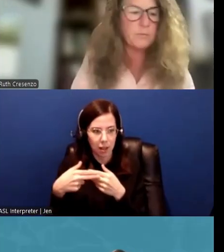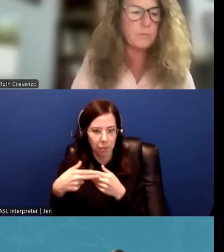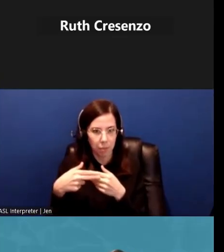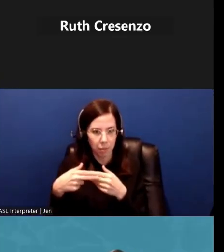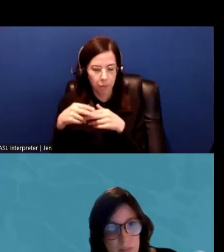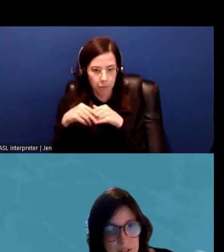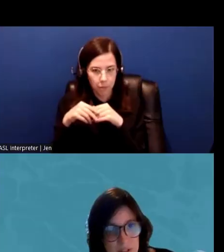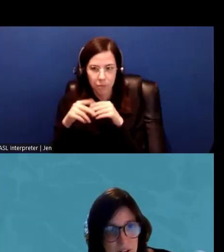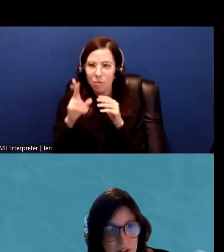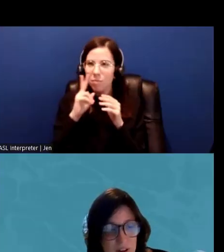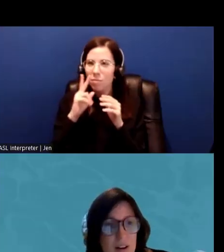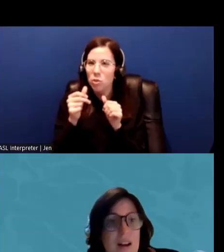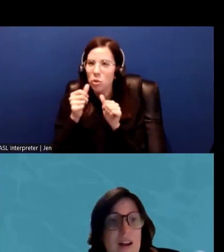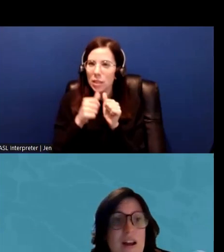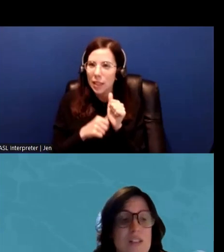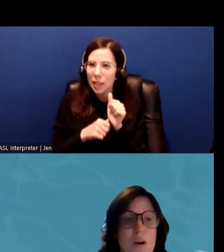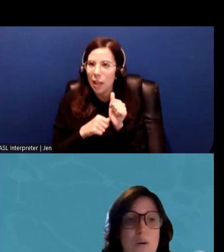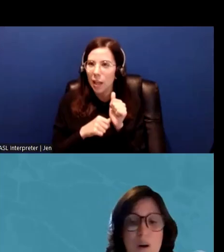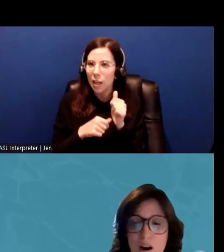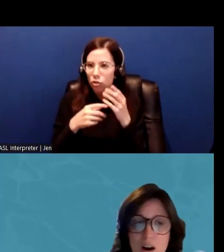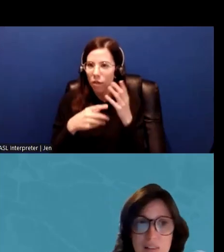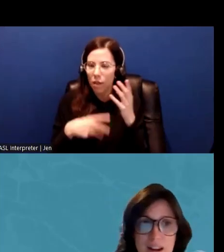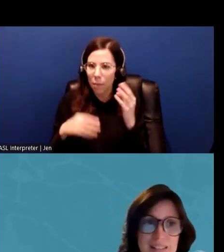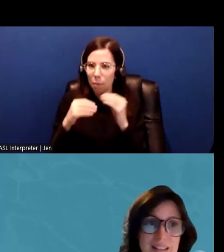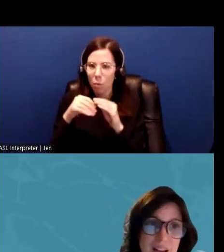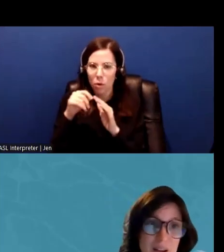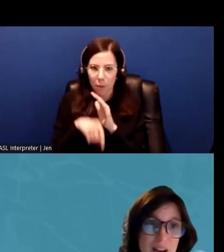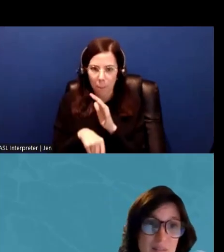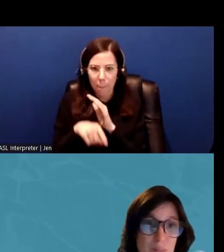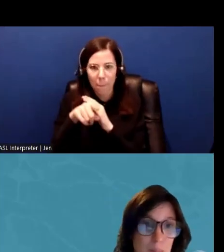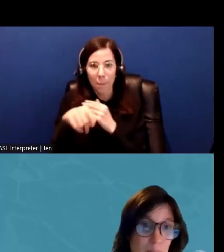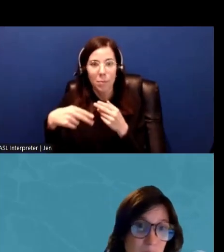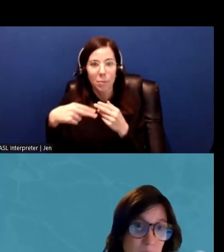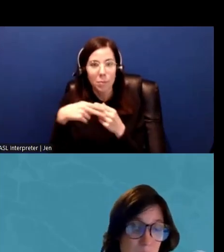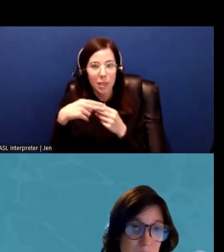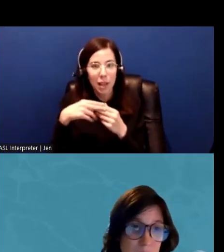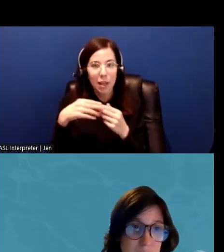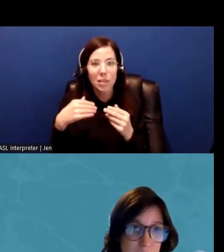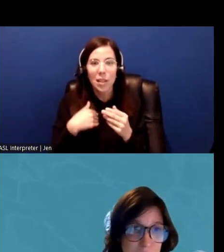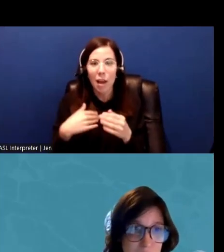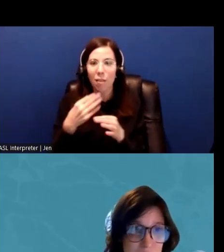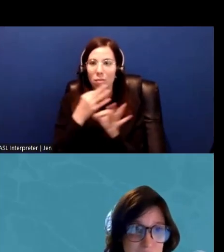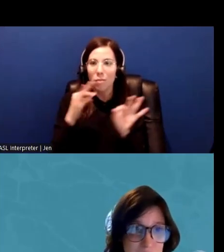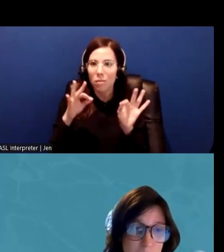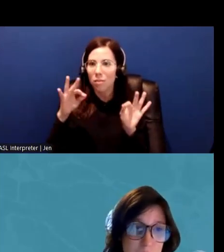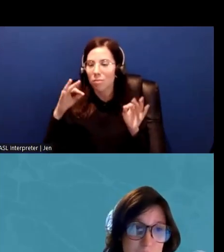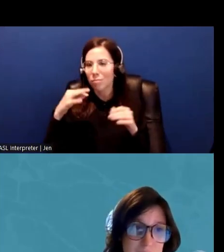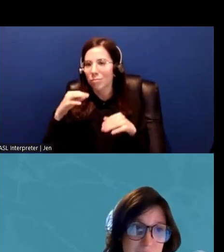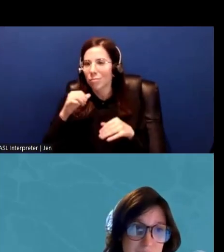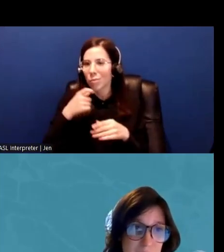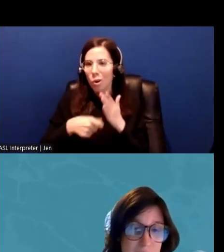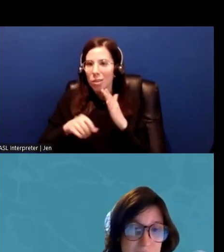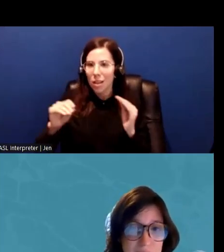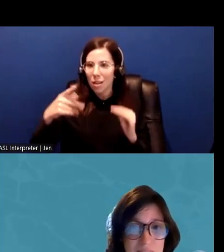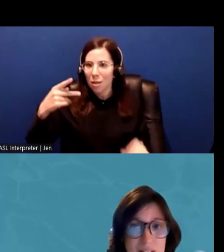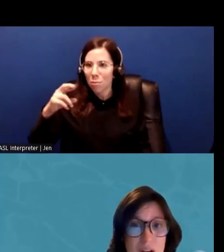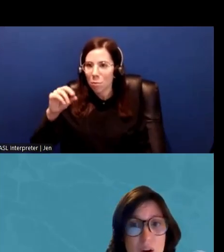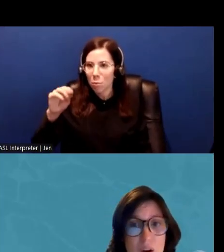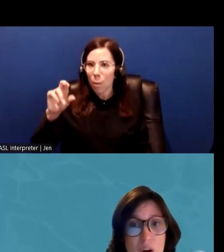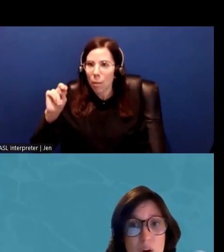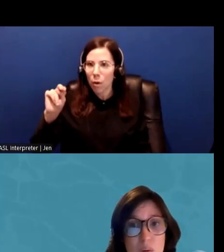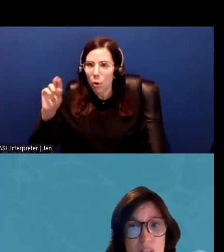feature each of them in turn. And so on the next slide, we have the pro bono portal, which is one of the things that we're most excited about